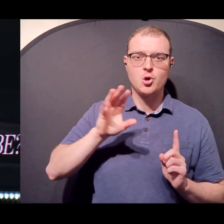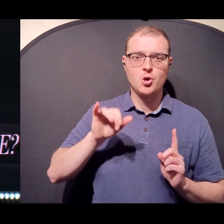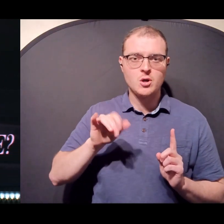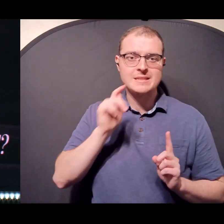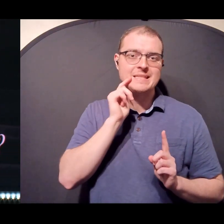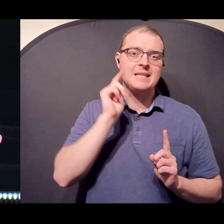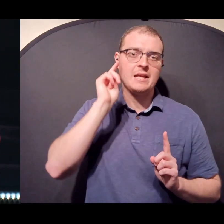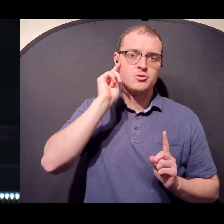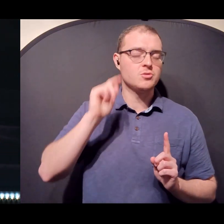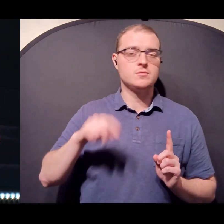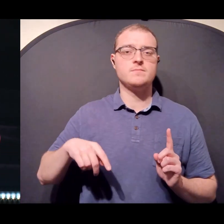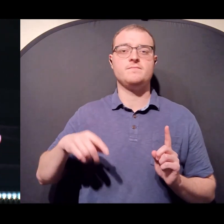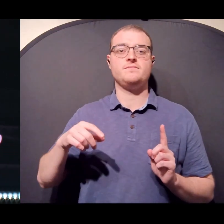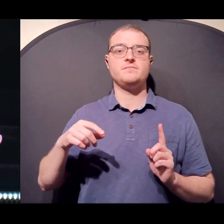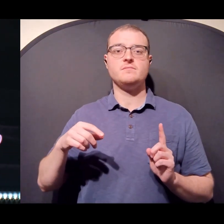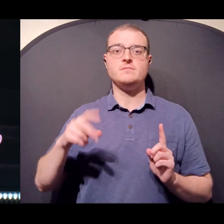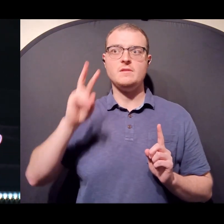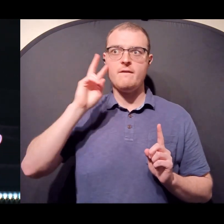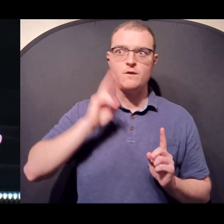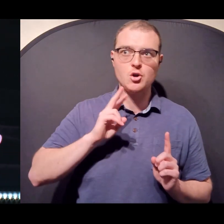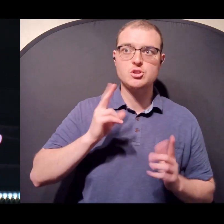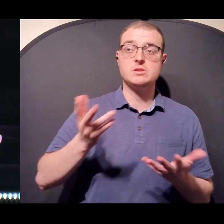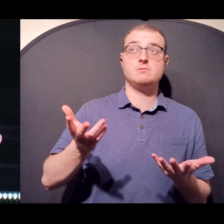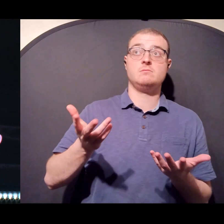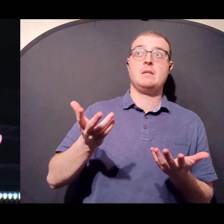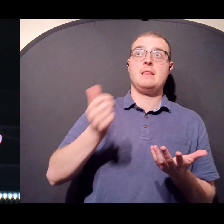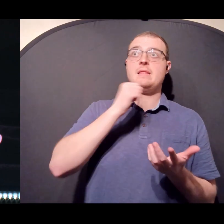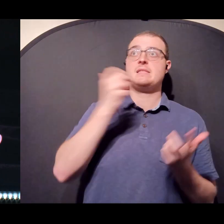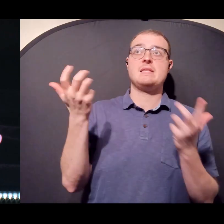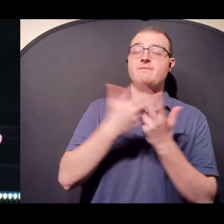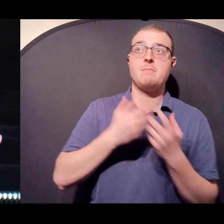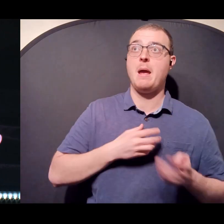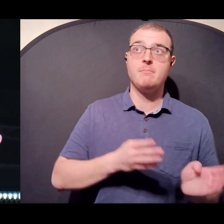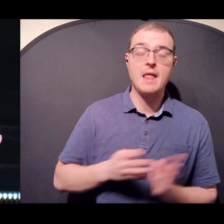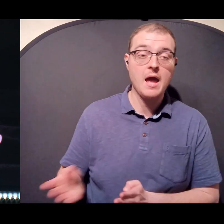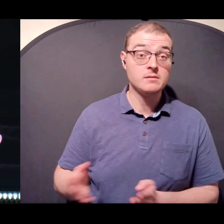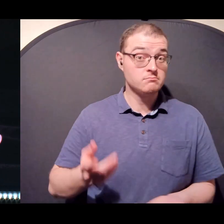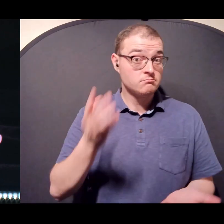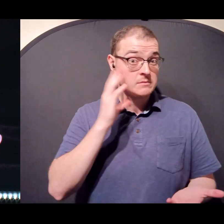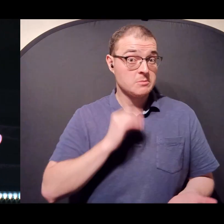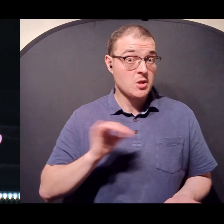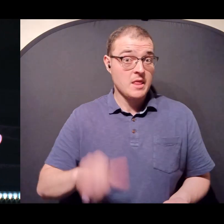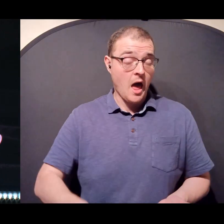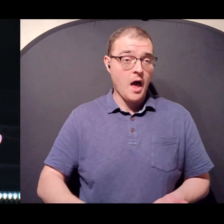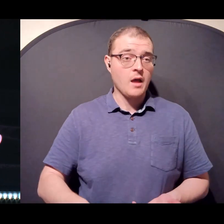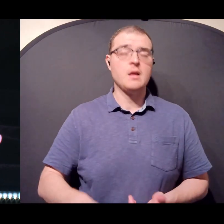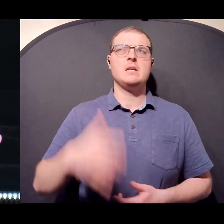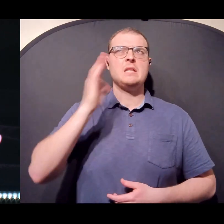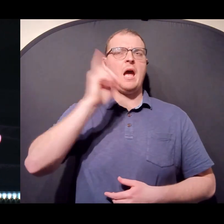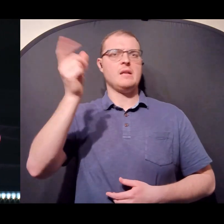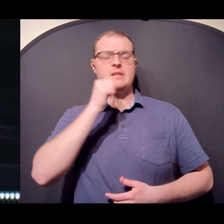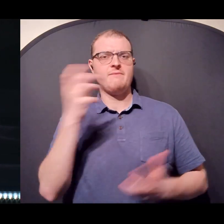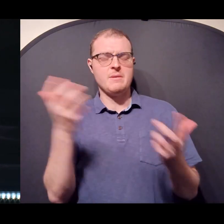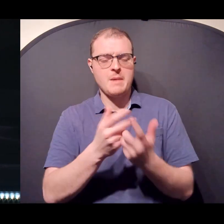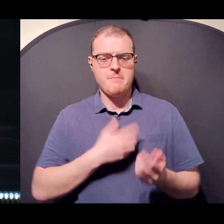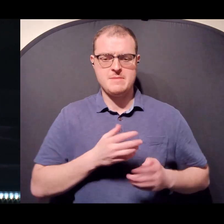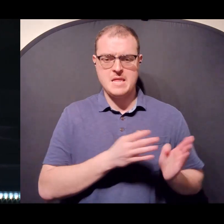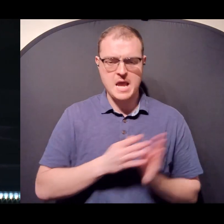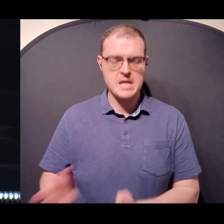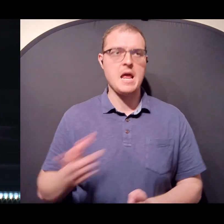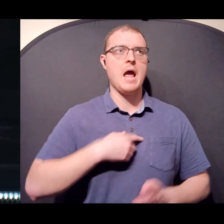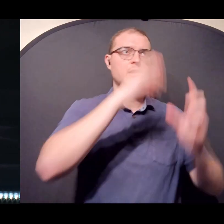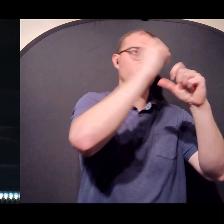can this be? God, don't you know I have a timeline? This doesn't fit my plans. Anybody? This doesn't fit my plan. I had a